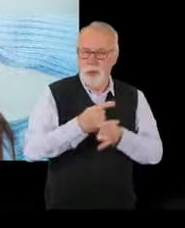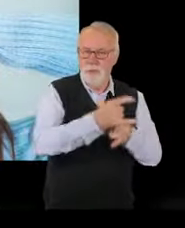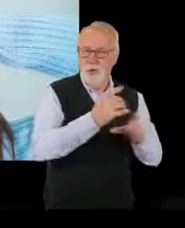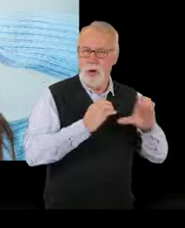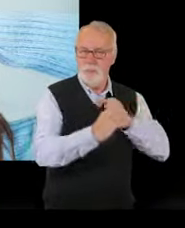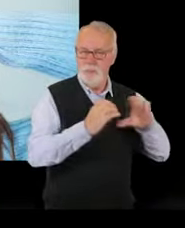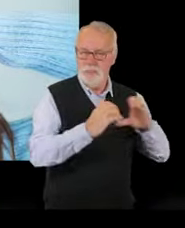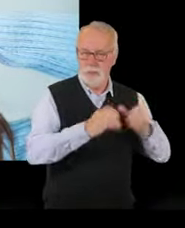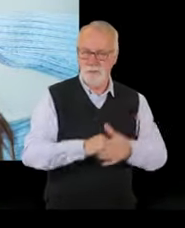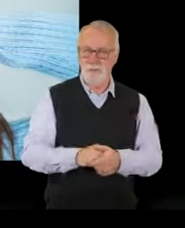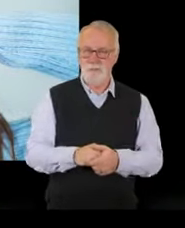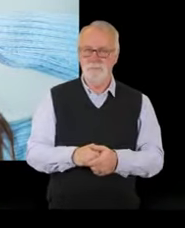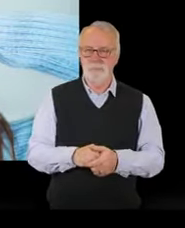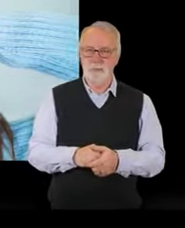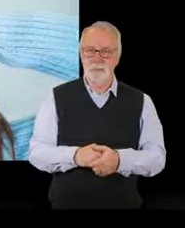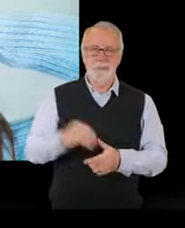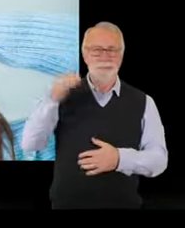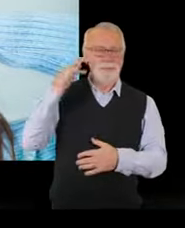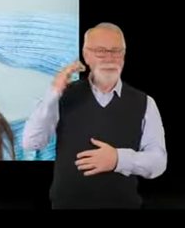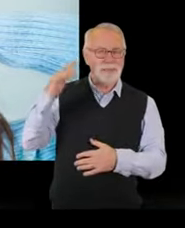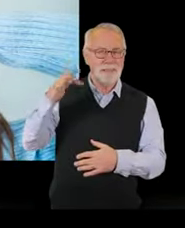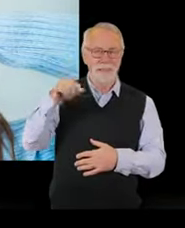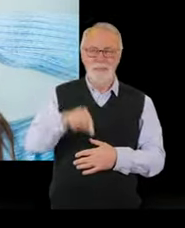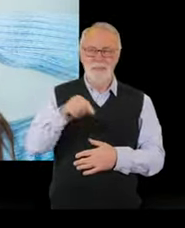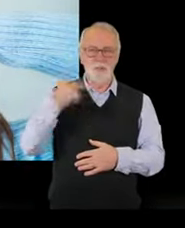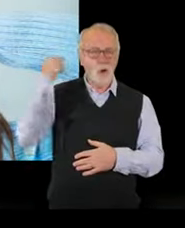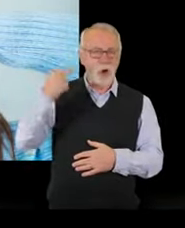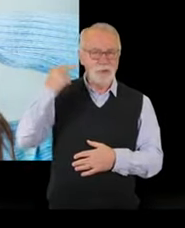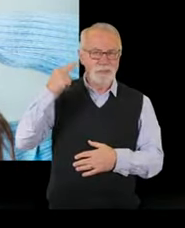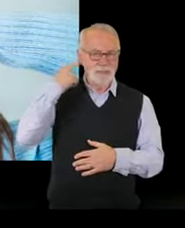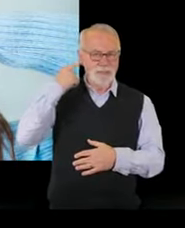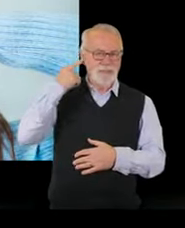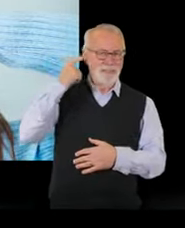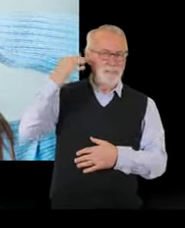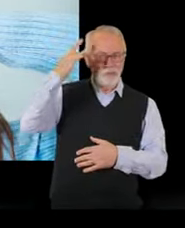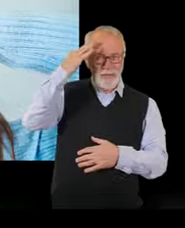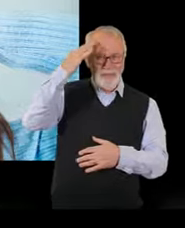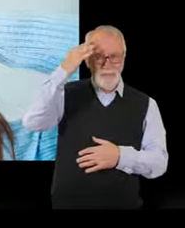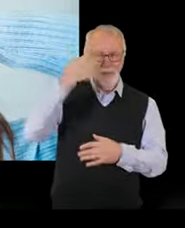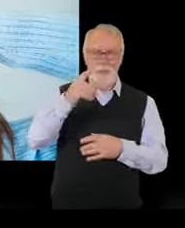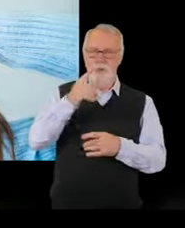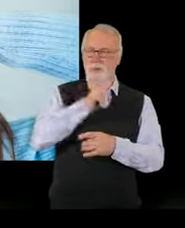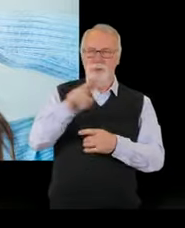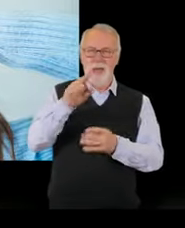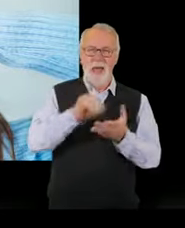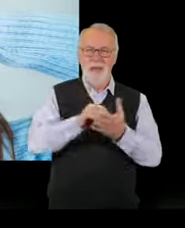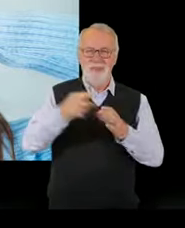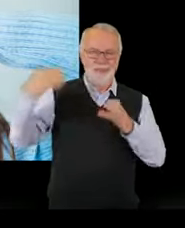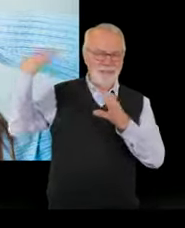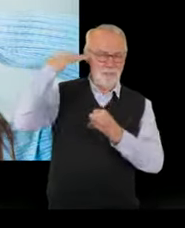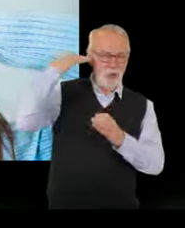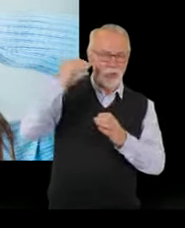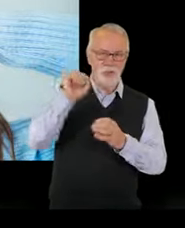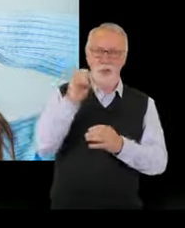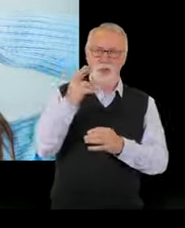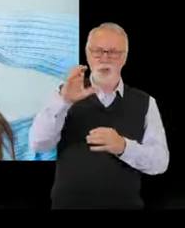Tinnitus. This is a noise that is generated in the brain and it does not have any external source. It is often described